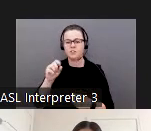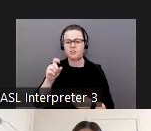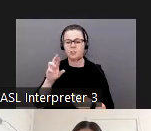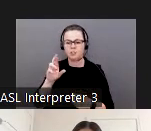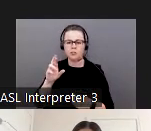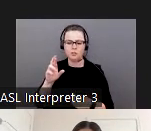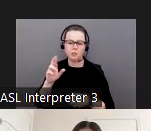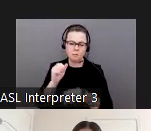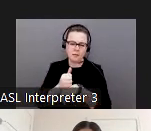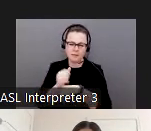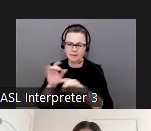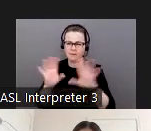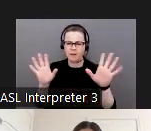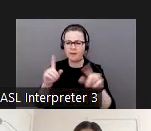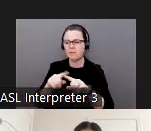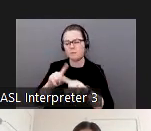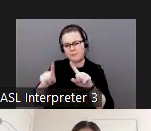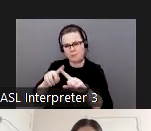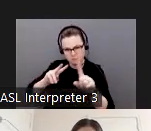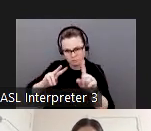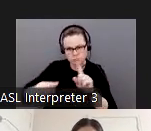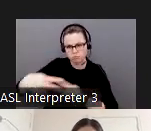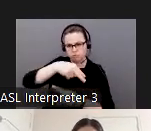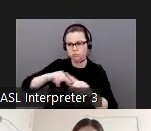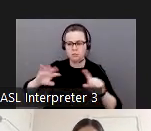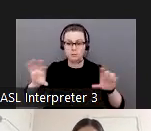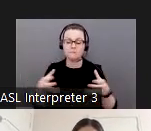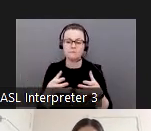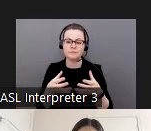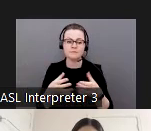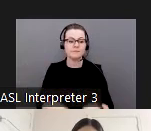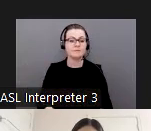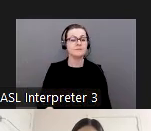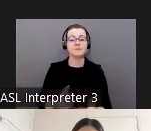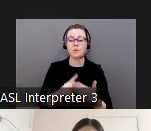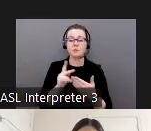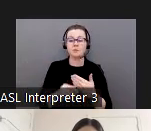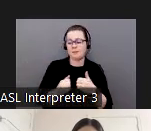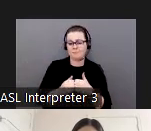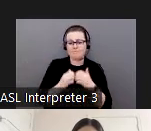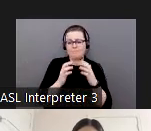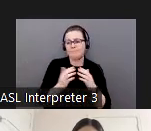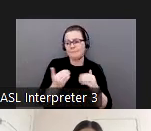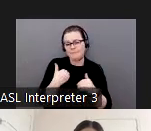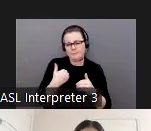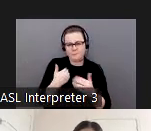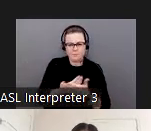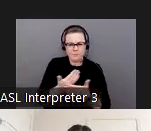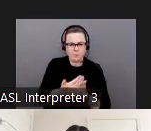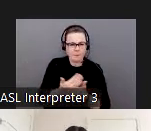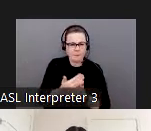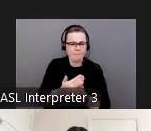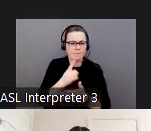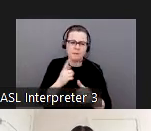So as I mentioned, we're still kind of in the early stages. We went through a really thorough scoping review